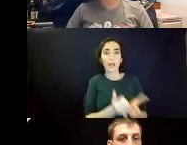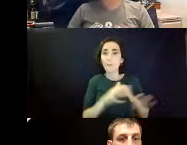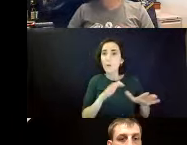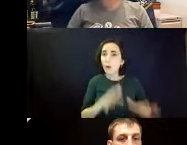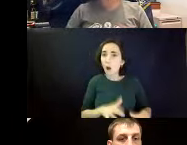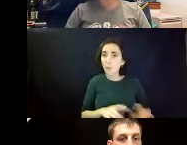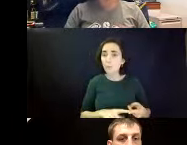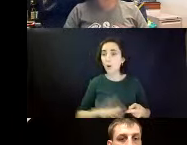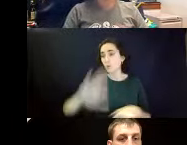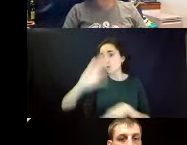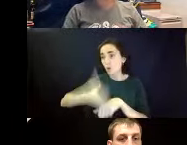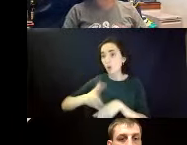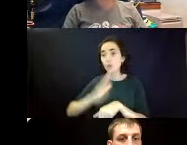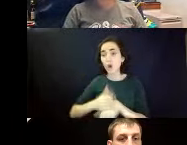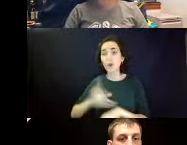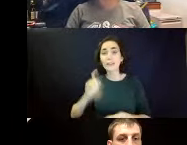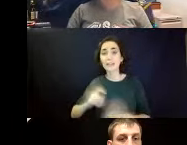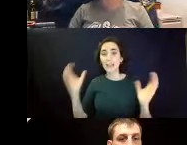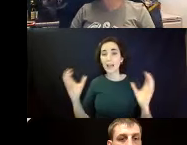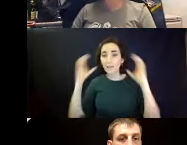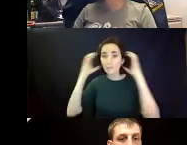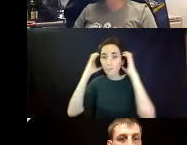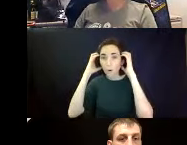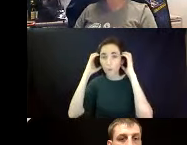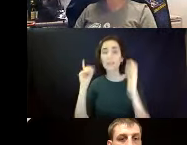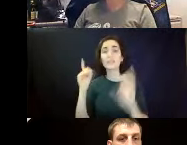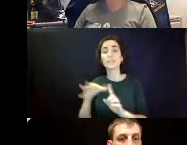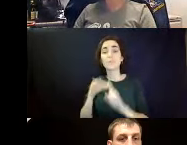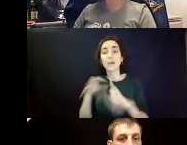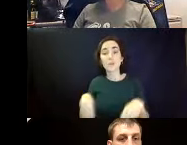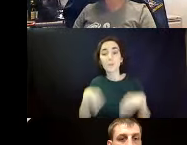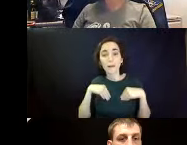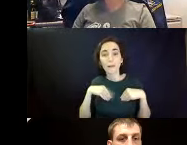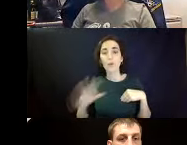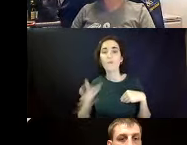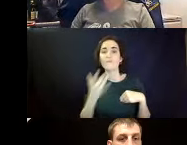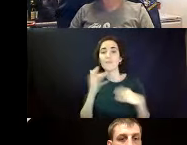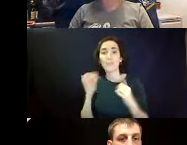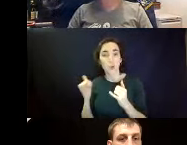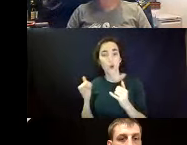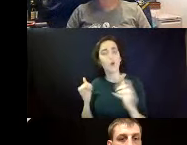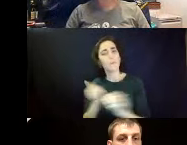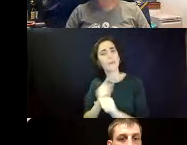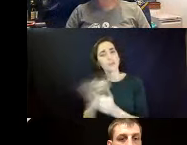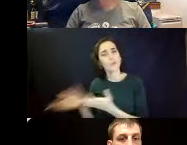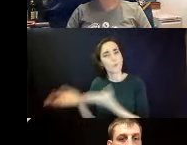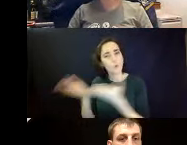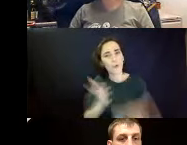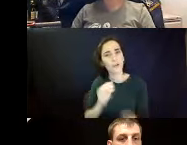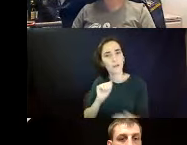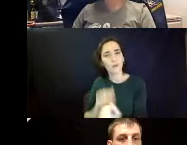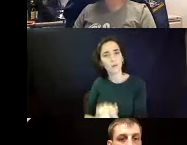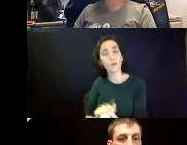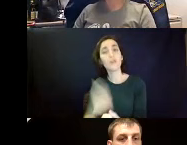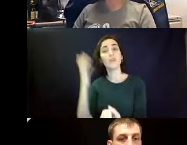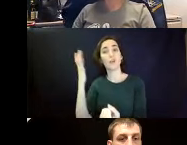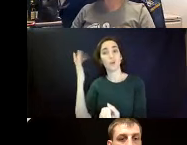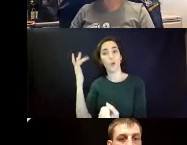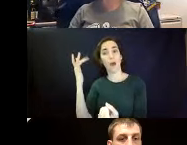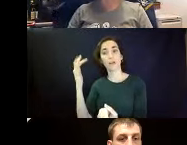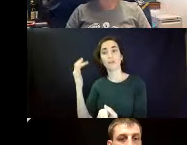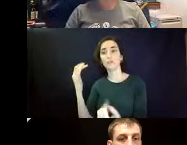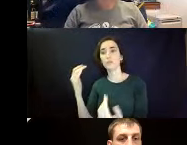need headphones? Do they need a special blanket, a favorite toy? Make sure you bring all of that, because it kind of makes, even